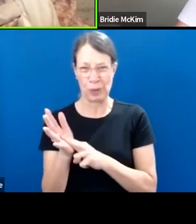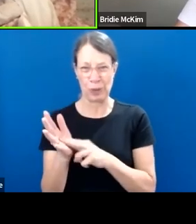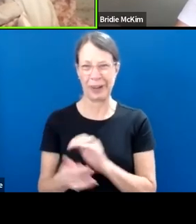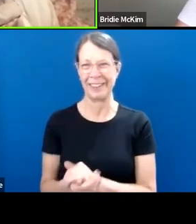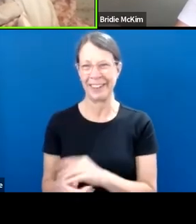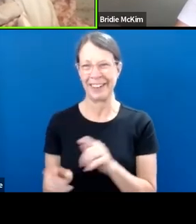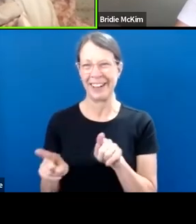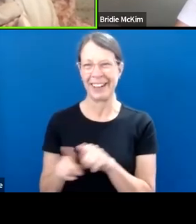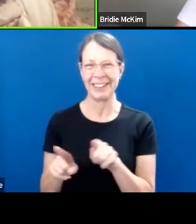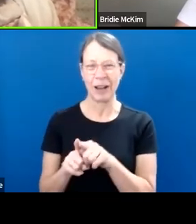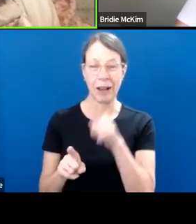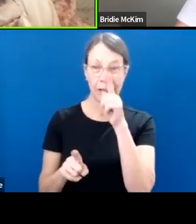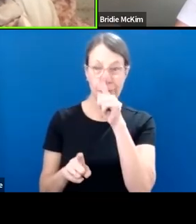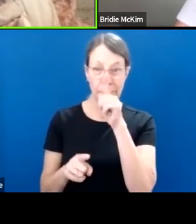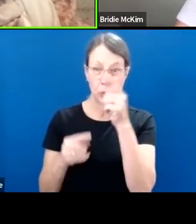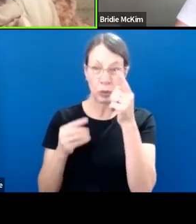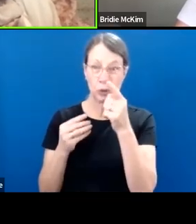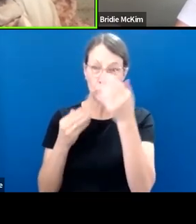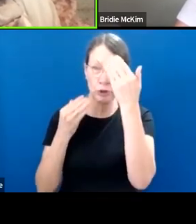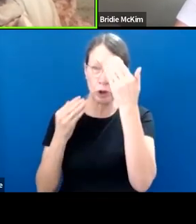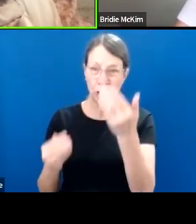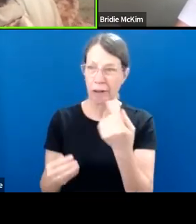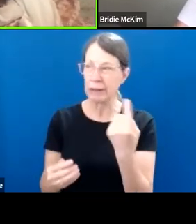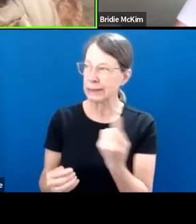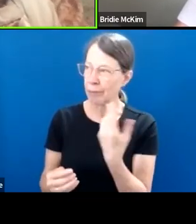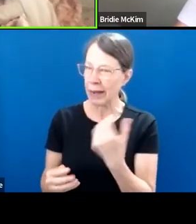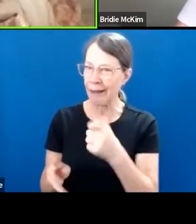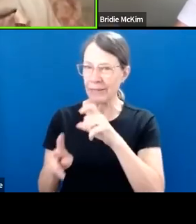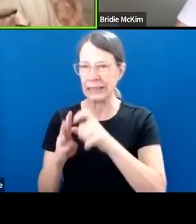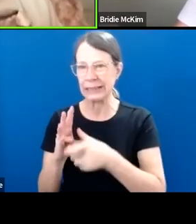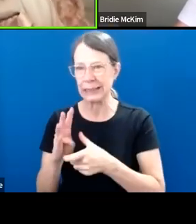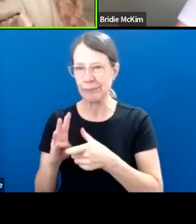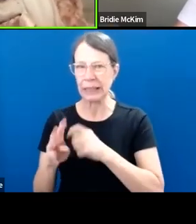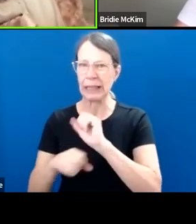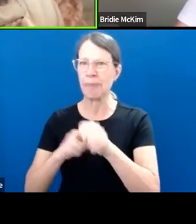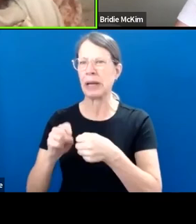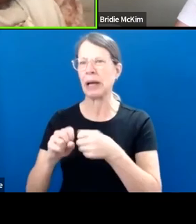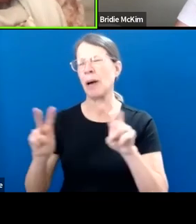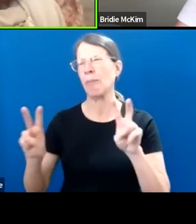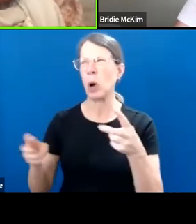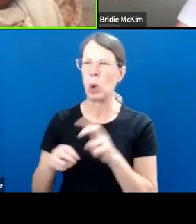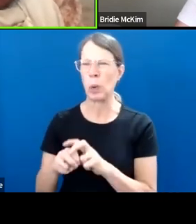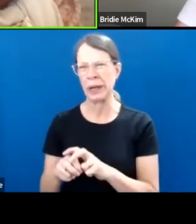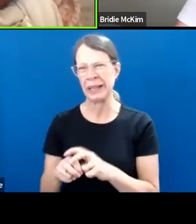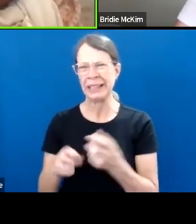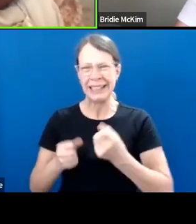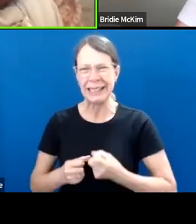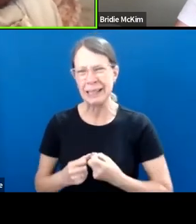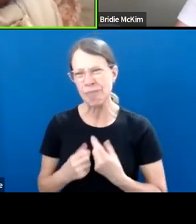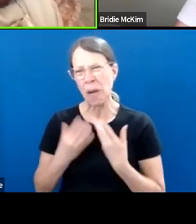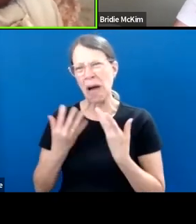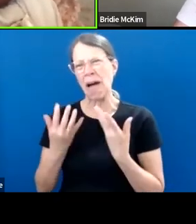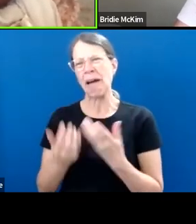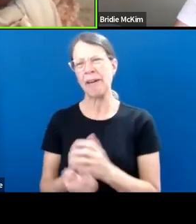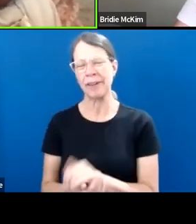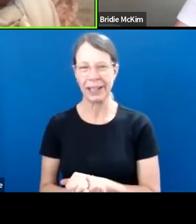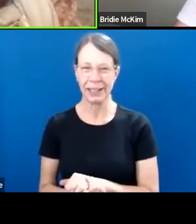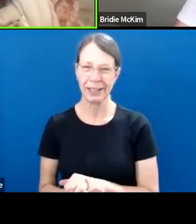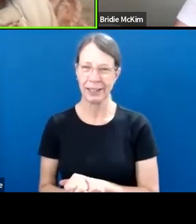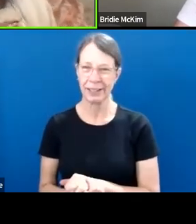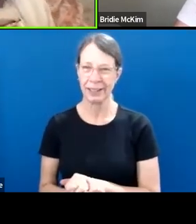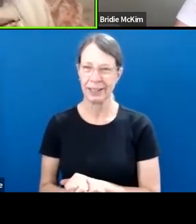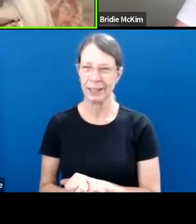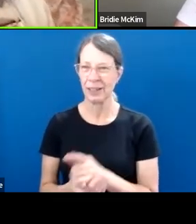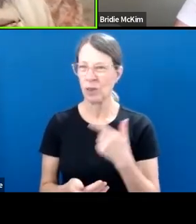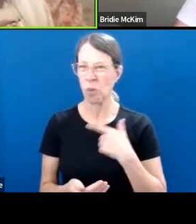people overcoming their disability and being so inspiring for things like just walking down the